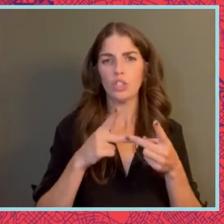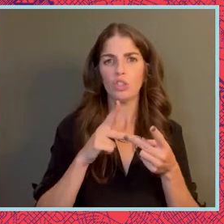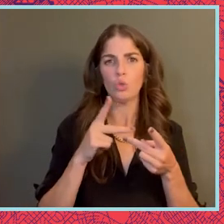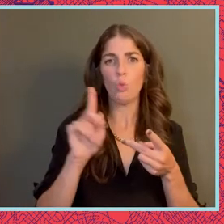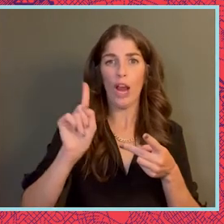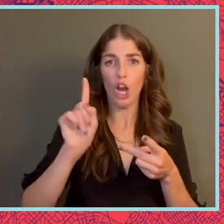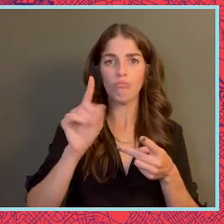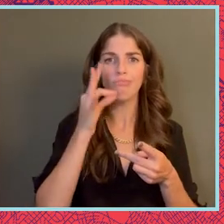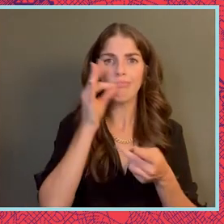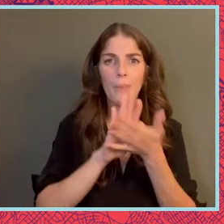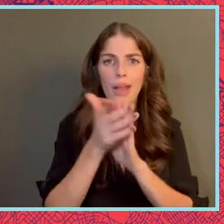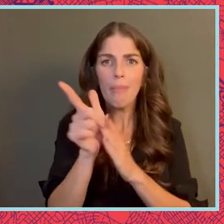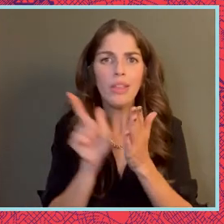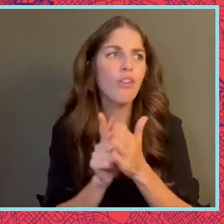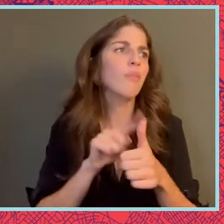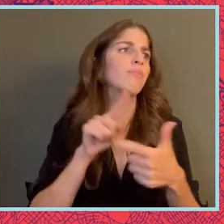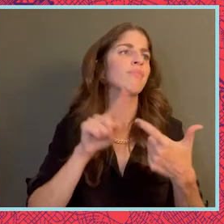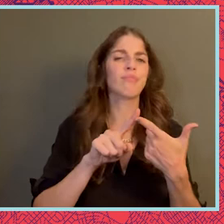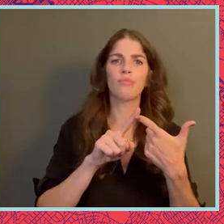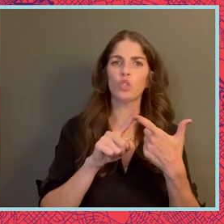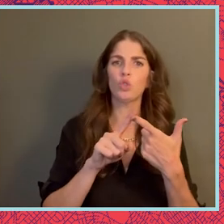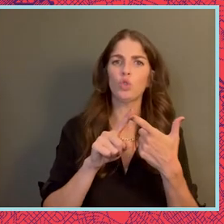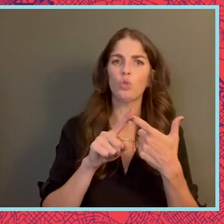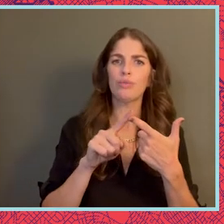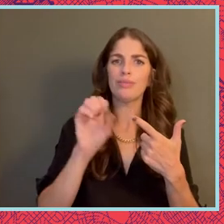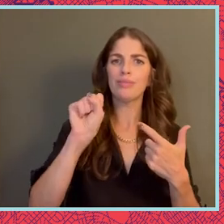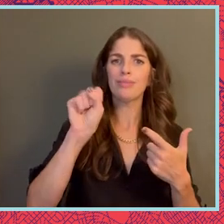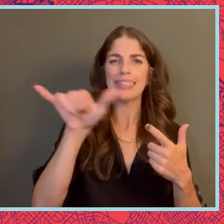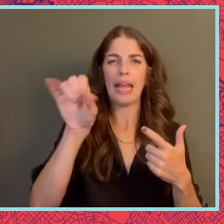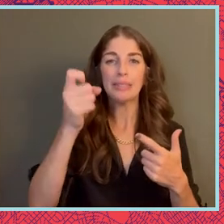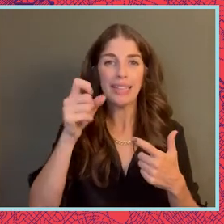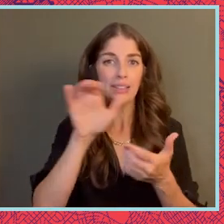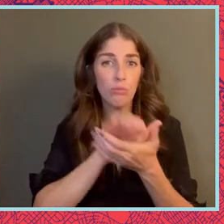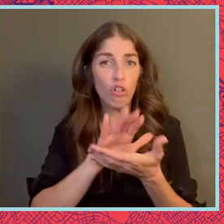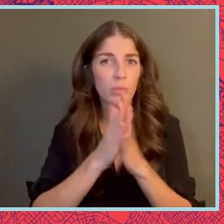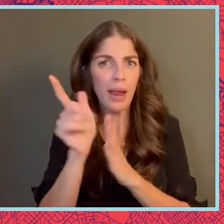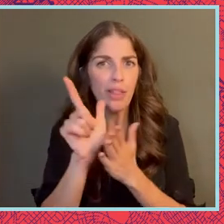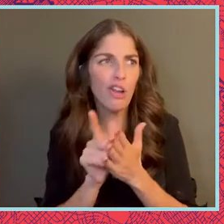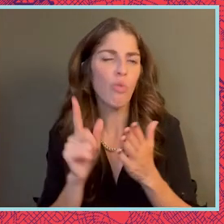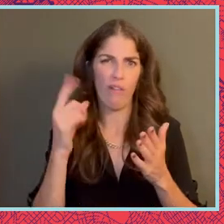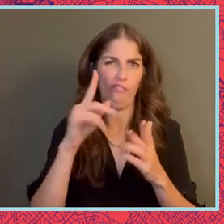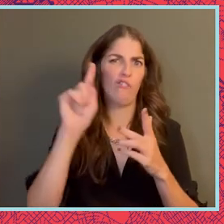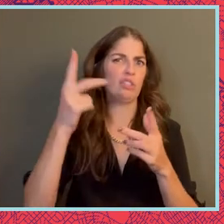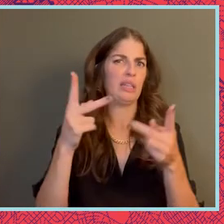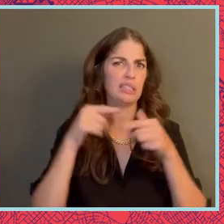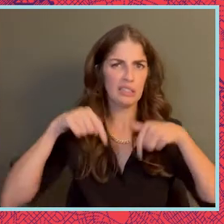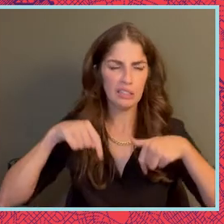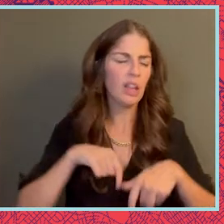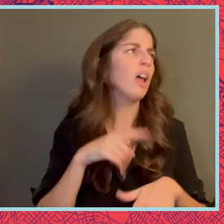one of the first places to stand out front when we're talking about same-sex marriage,